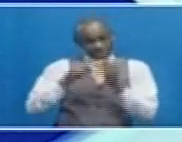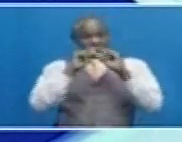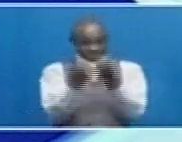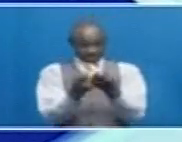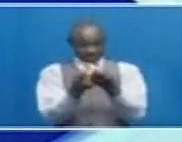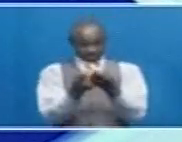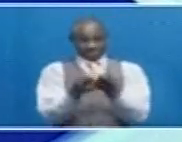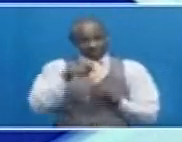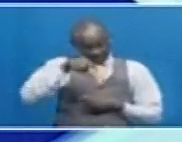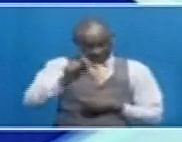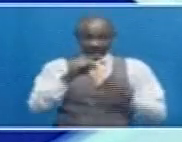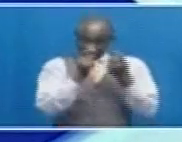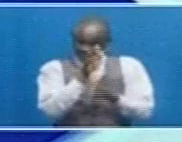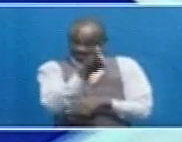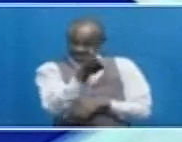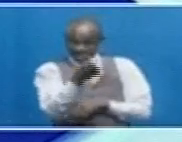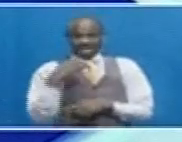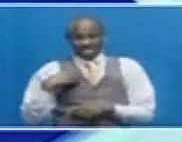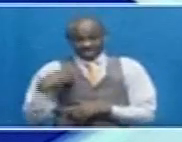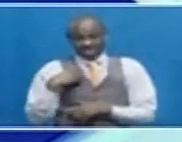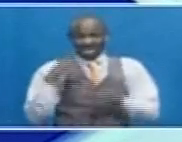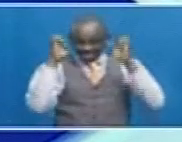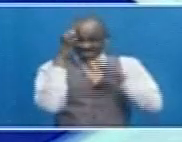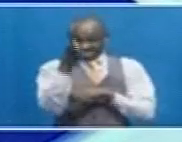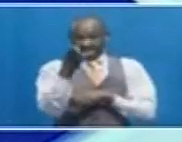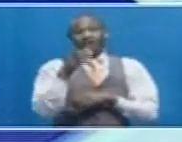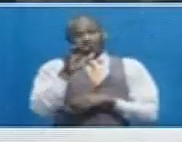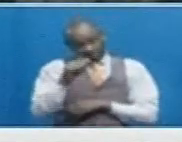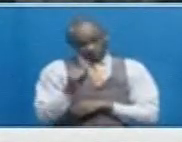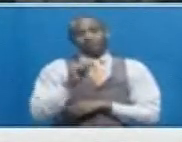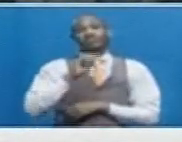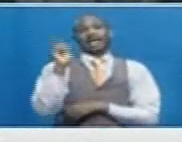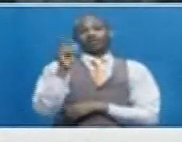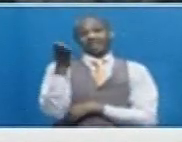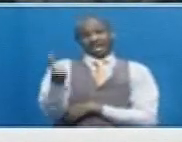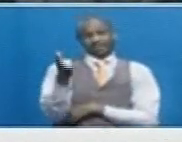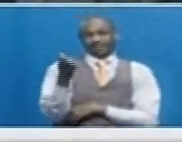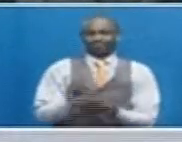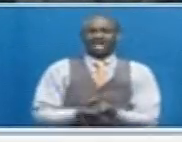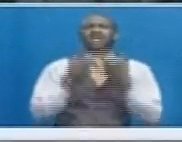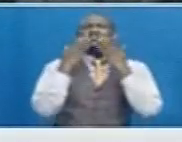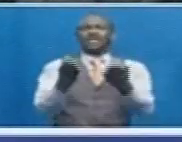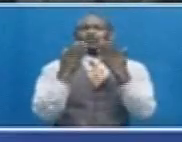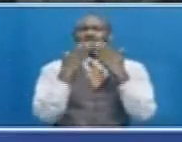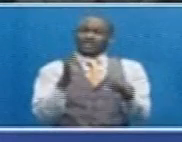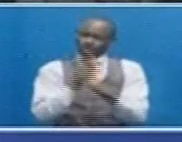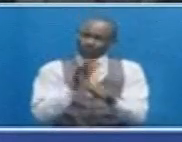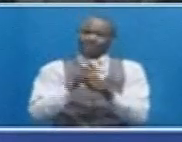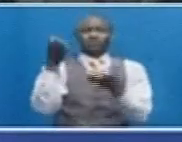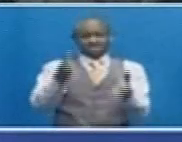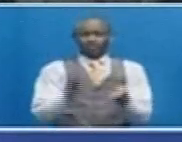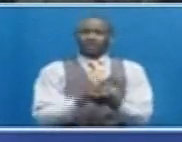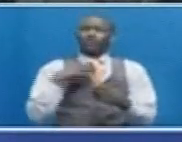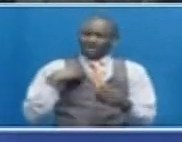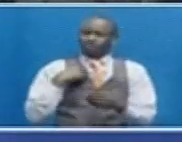the SPLM negotiating team that is in Addis, and he joins us from our city center studios. Stephen, thank you for joining us tonight. We'd just